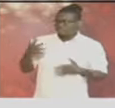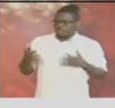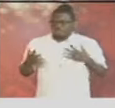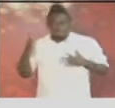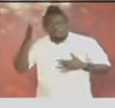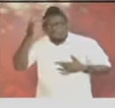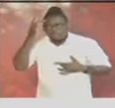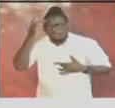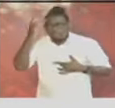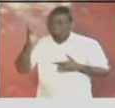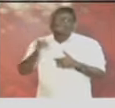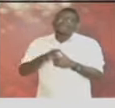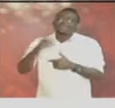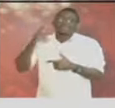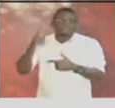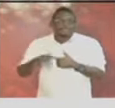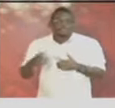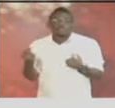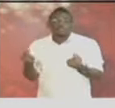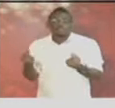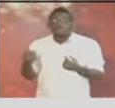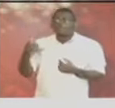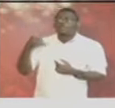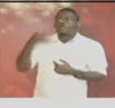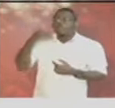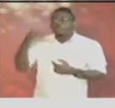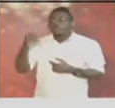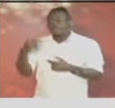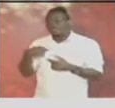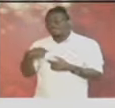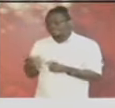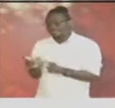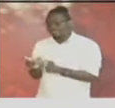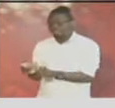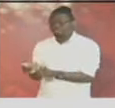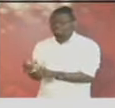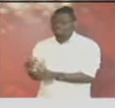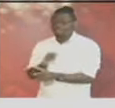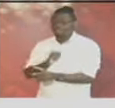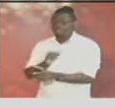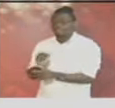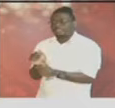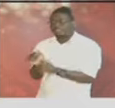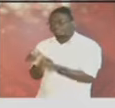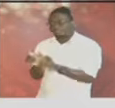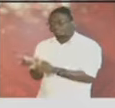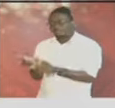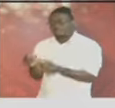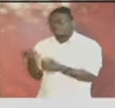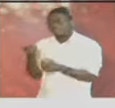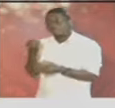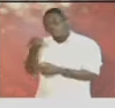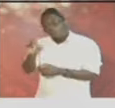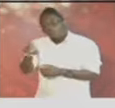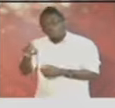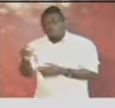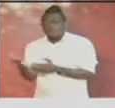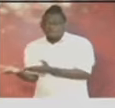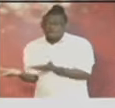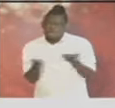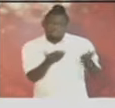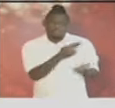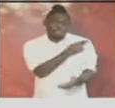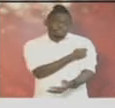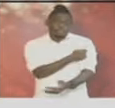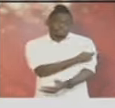give you advice on whether you should continue to isolate at home or whether you should seek additional care. So it's really important that